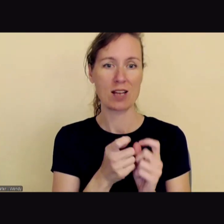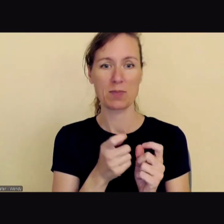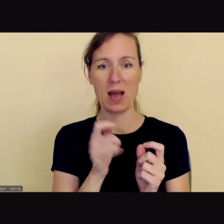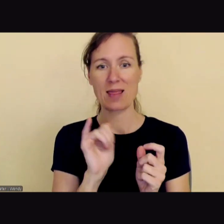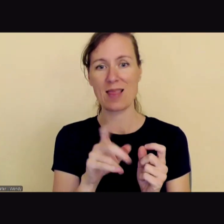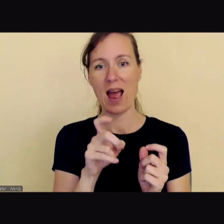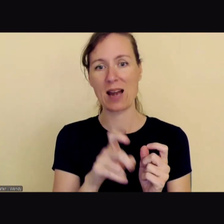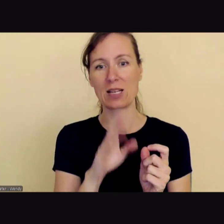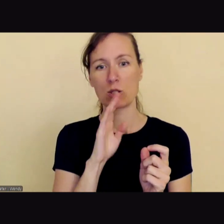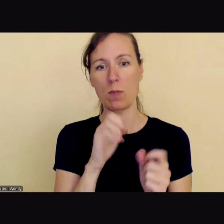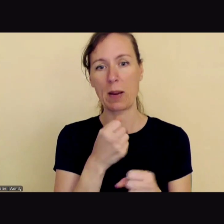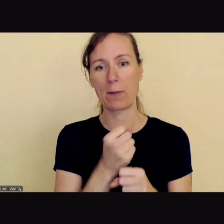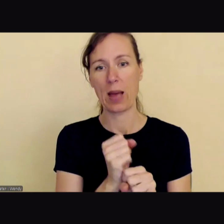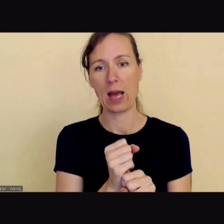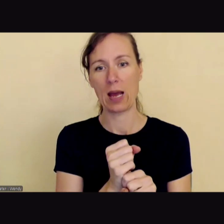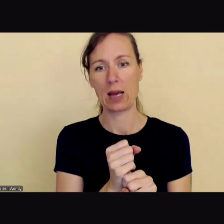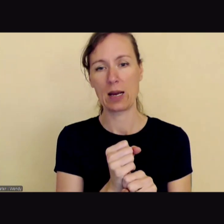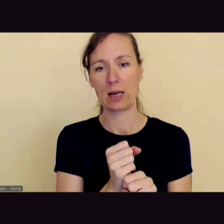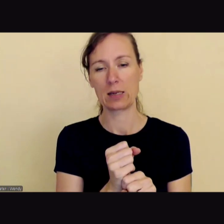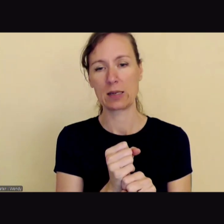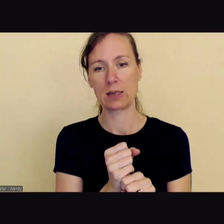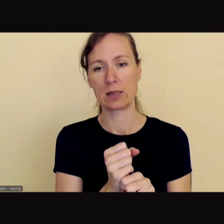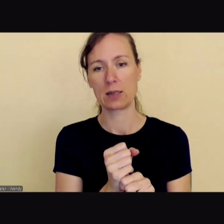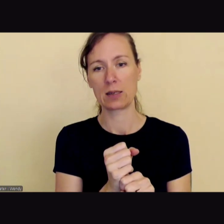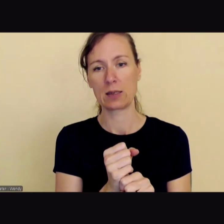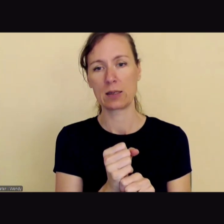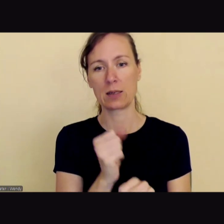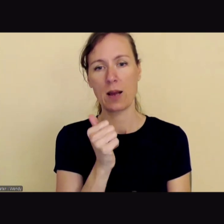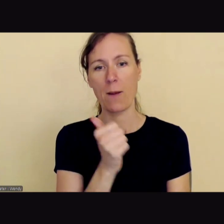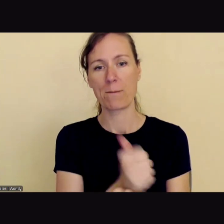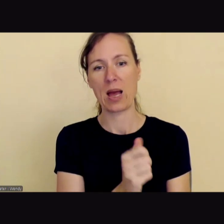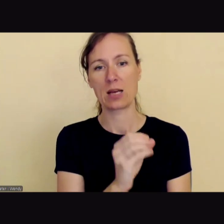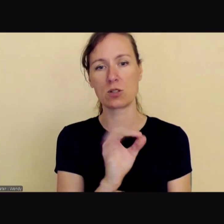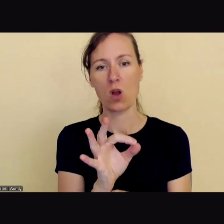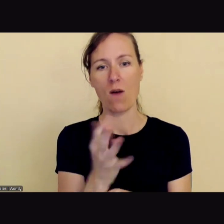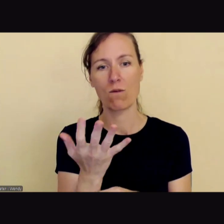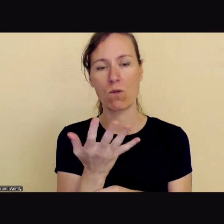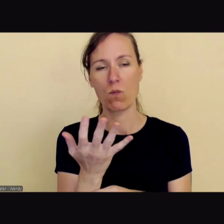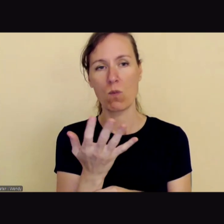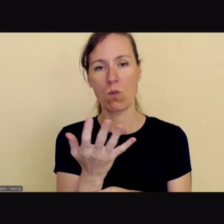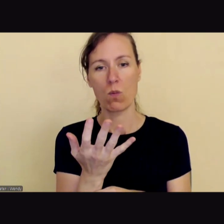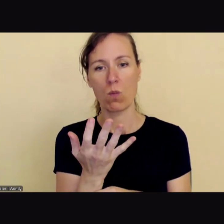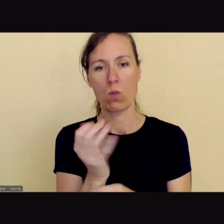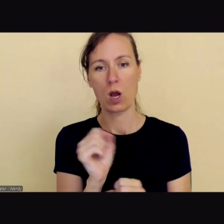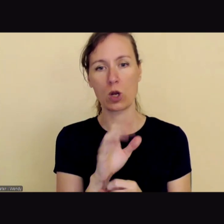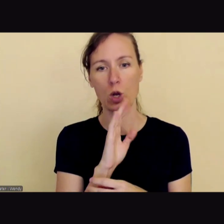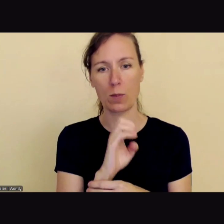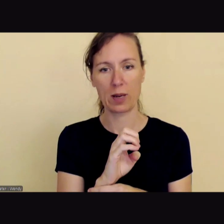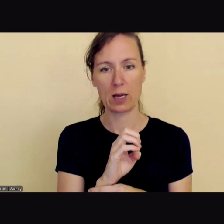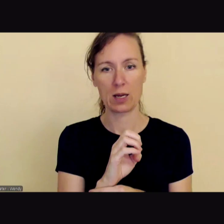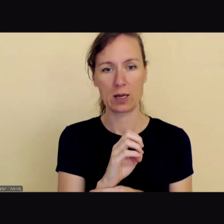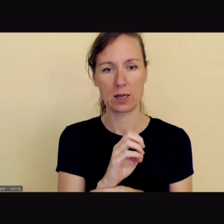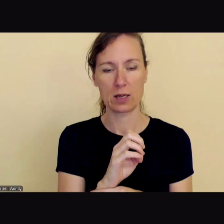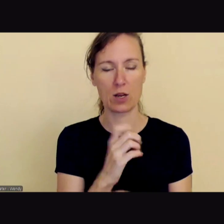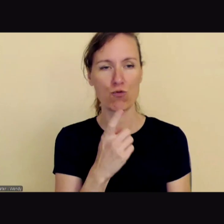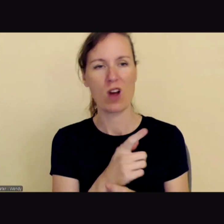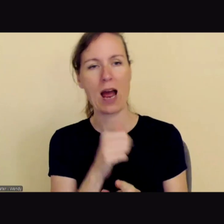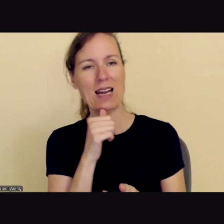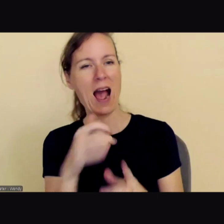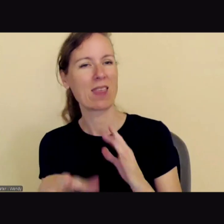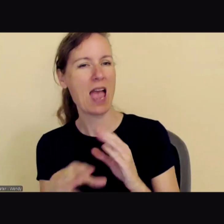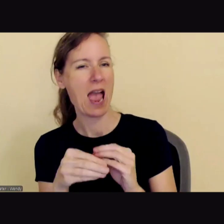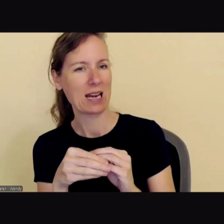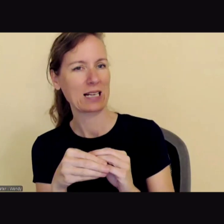off of what could be had, Right. right? Again, I'm not talking about the annexation itself, but there probably has to be